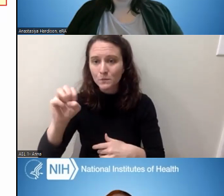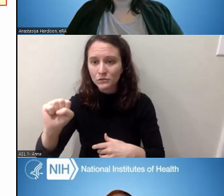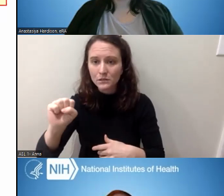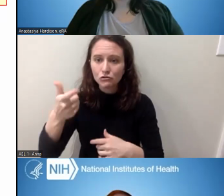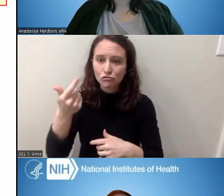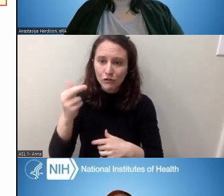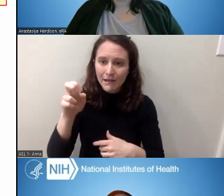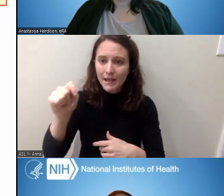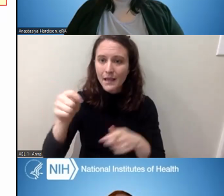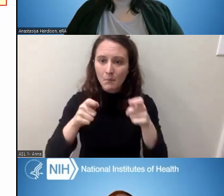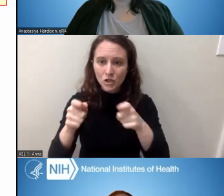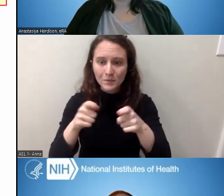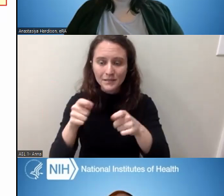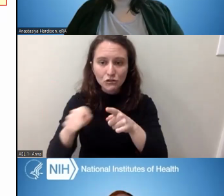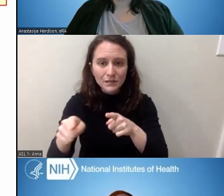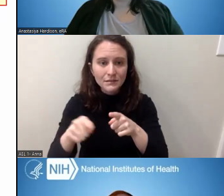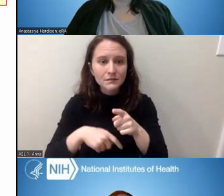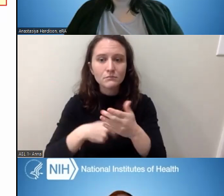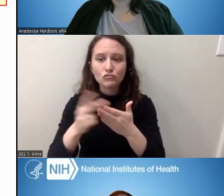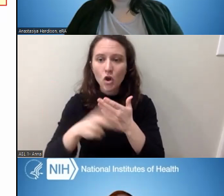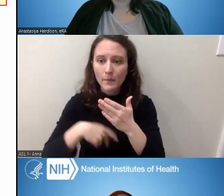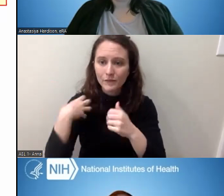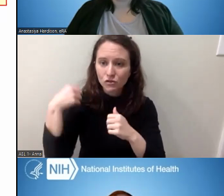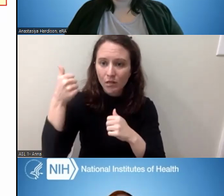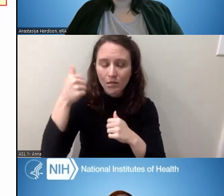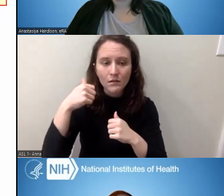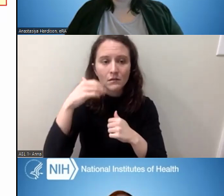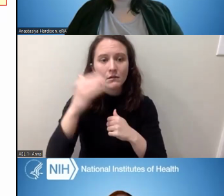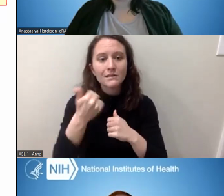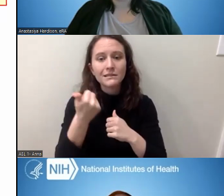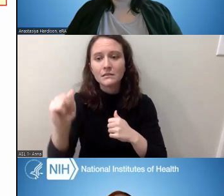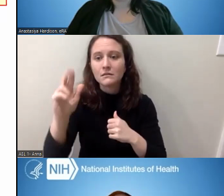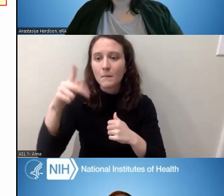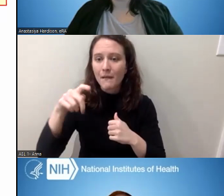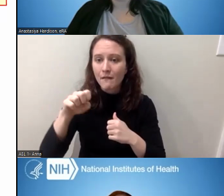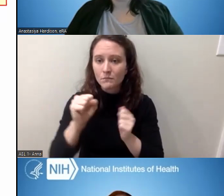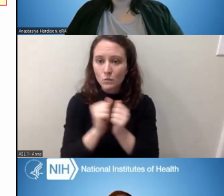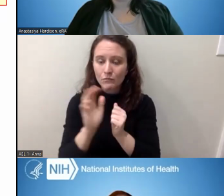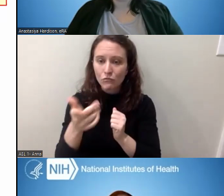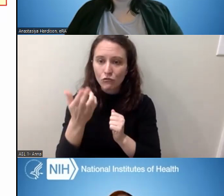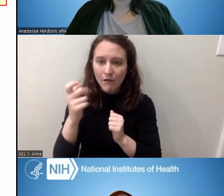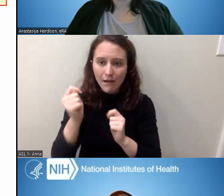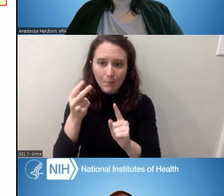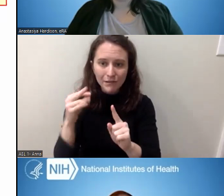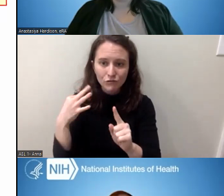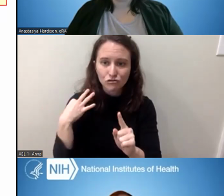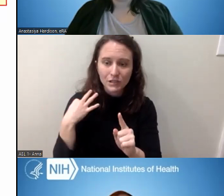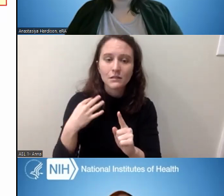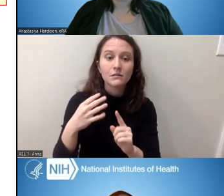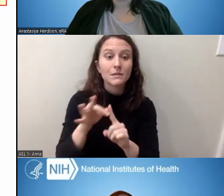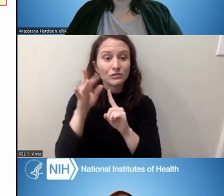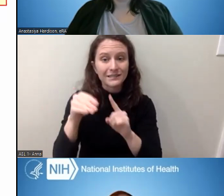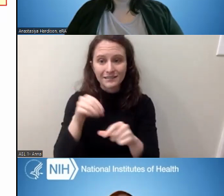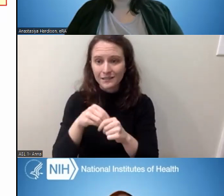be here. Any updates regarding what's happened with your grant application, especially when it's moving through the review process, is going to be there